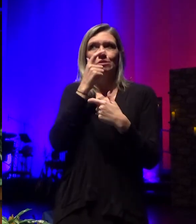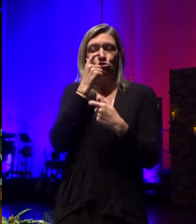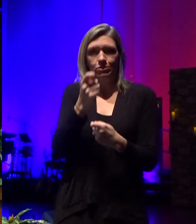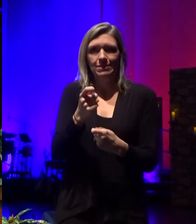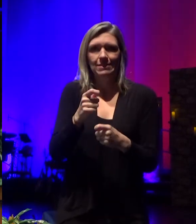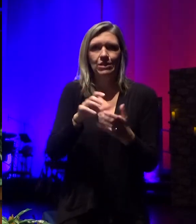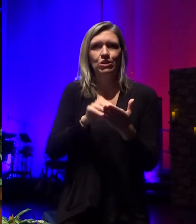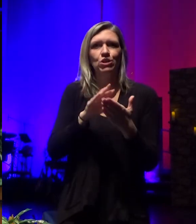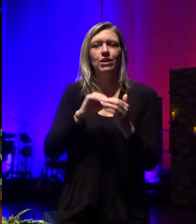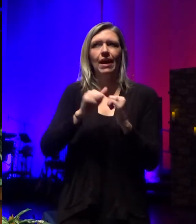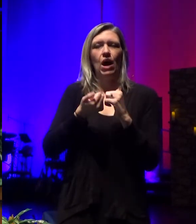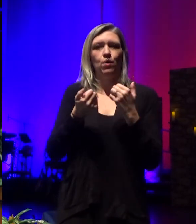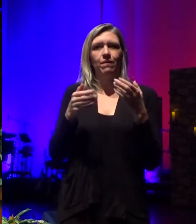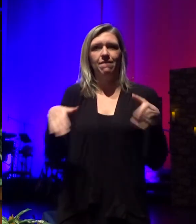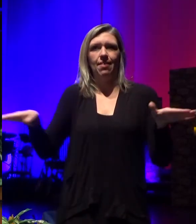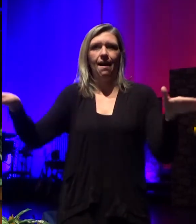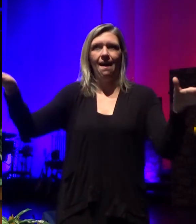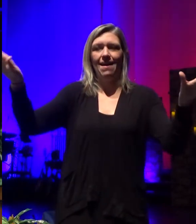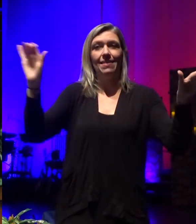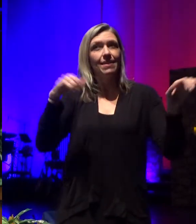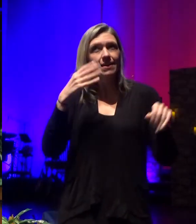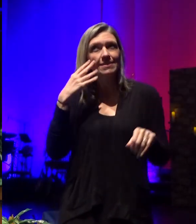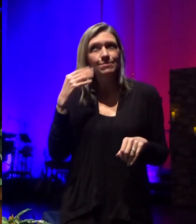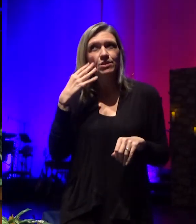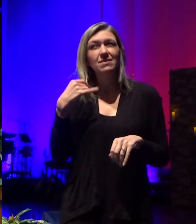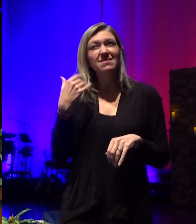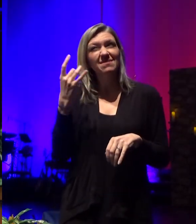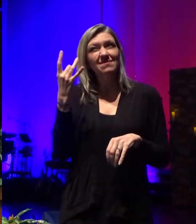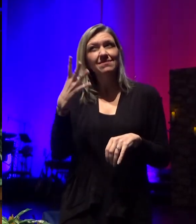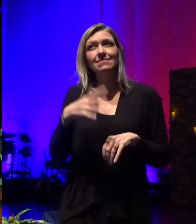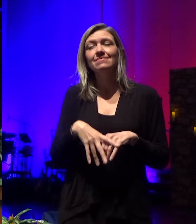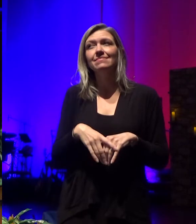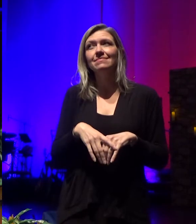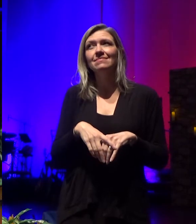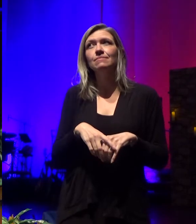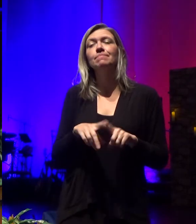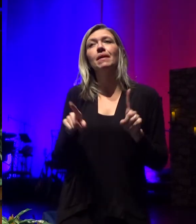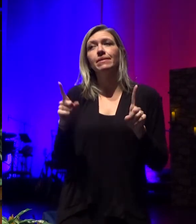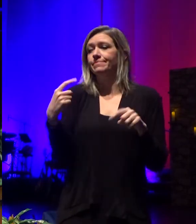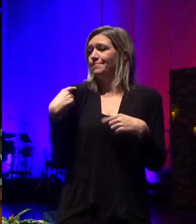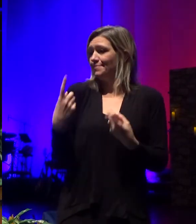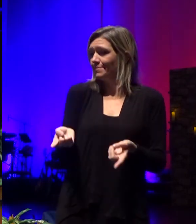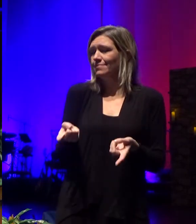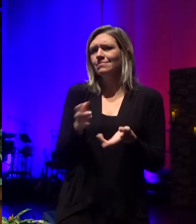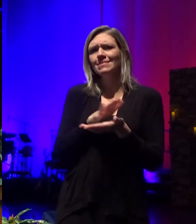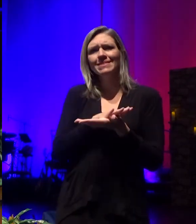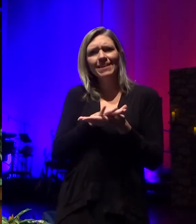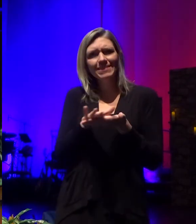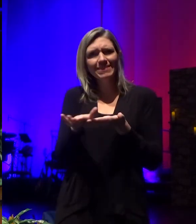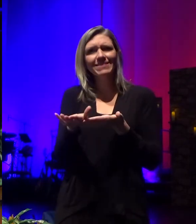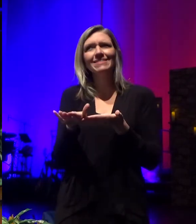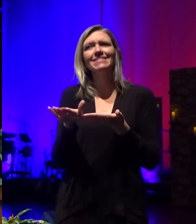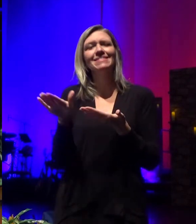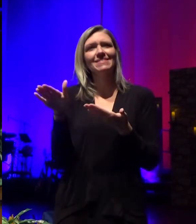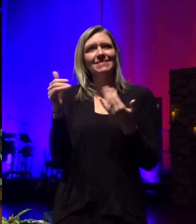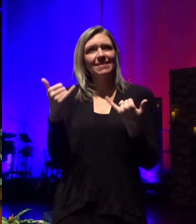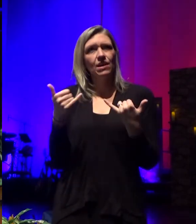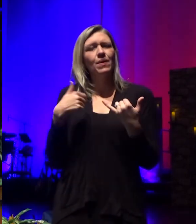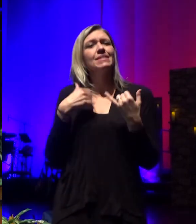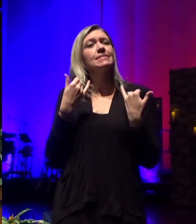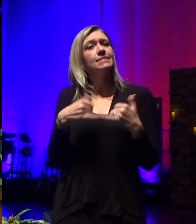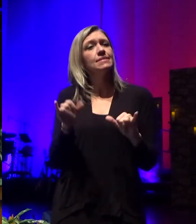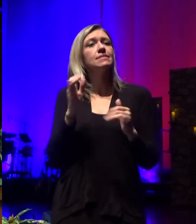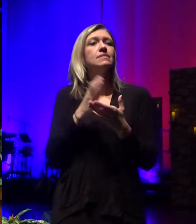fly in that new experience, but then it's been so much nicer. And I still do